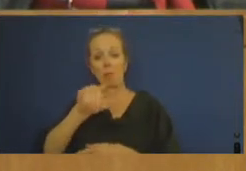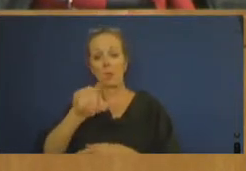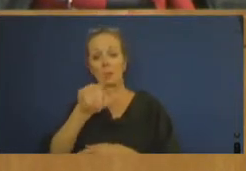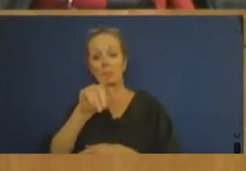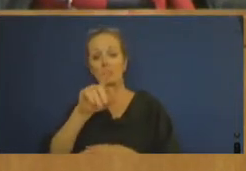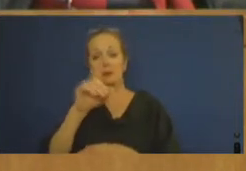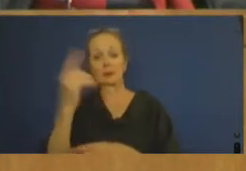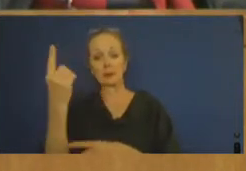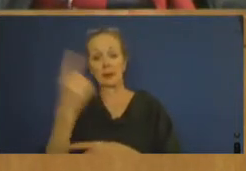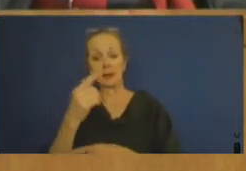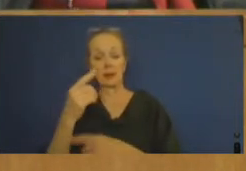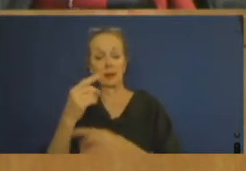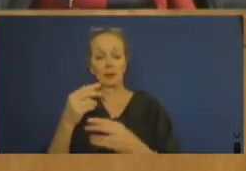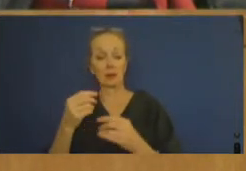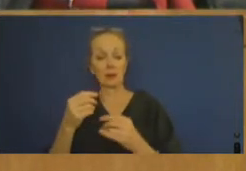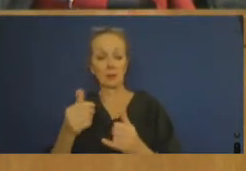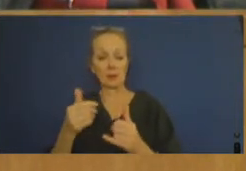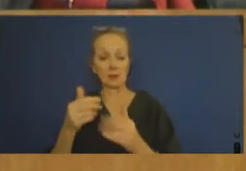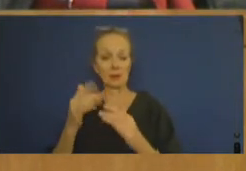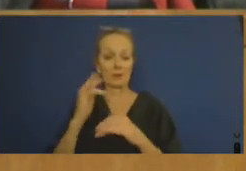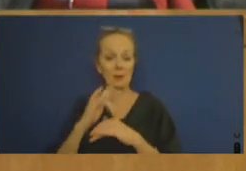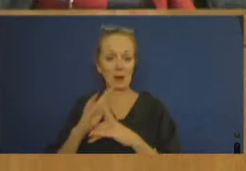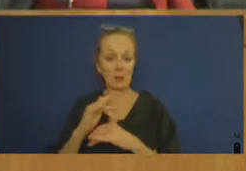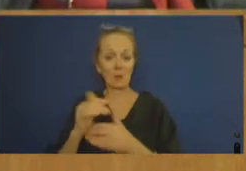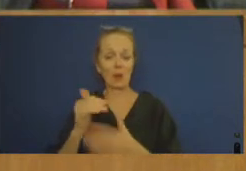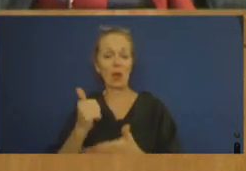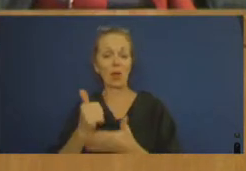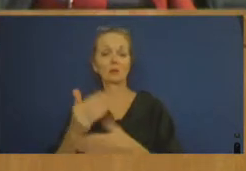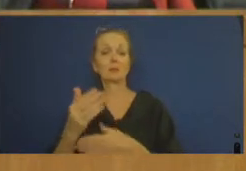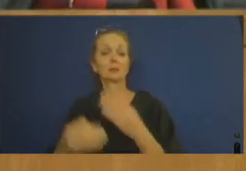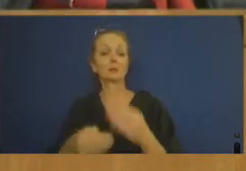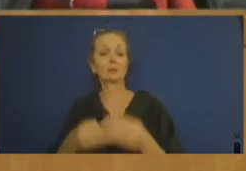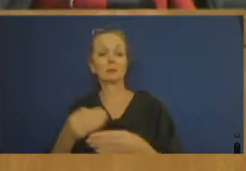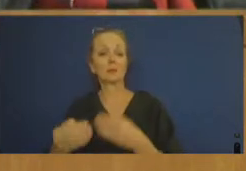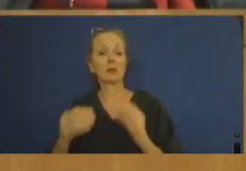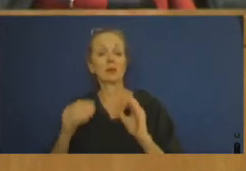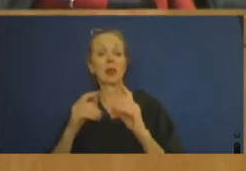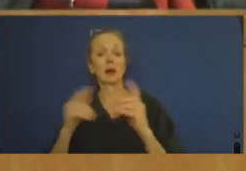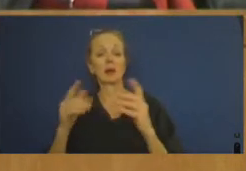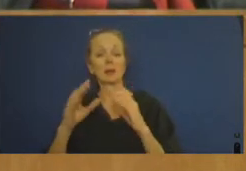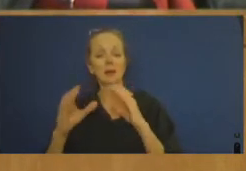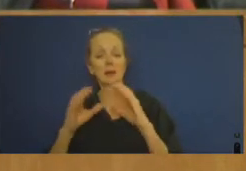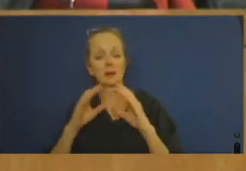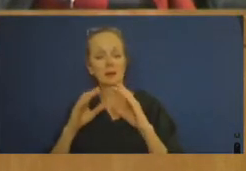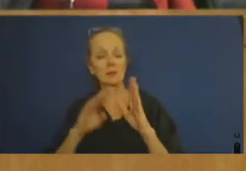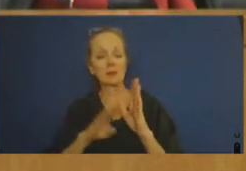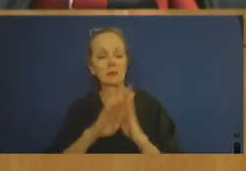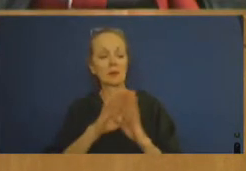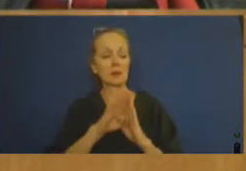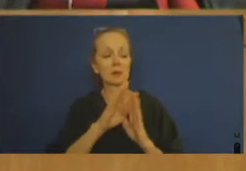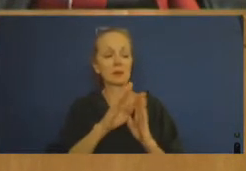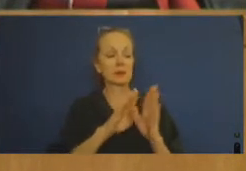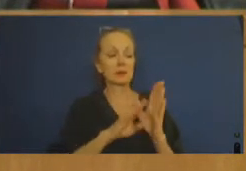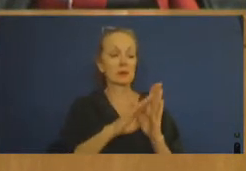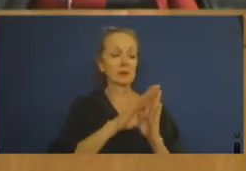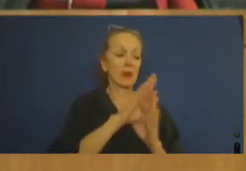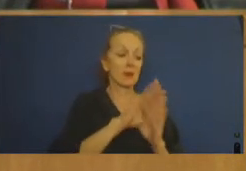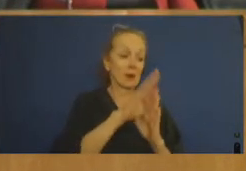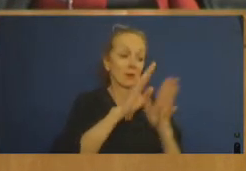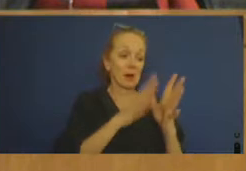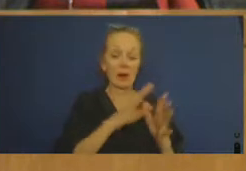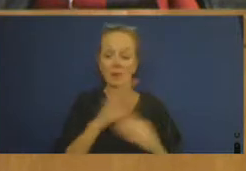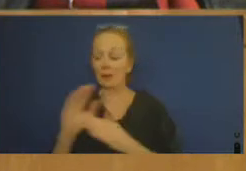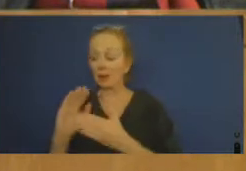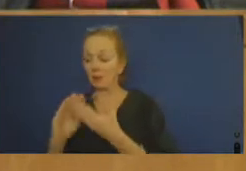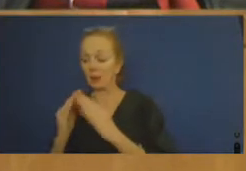quickest available, but we want to help facilitate as much conversation between the developer and the community as possible. Excellent.